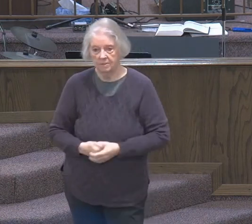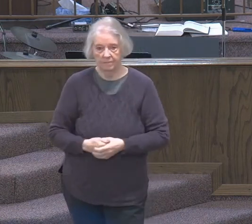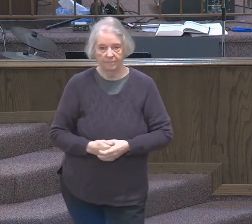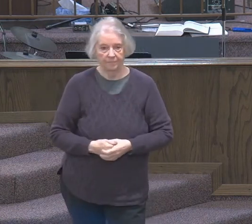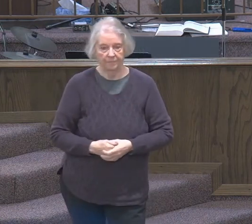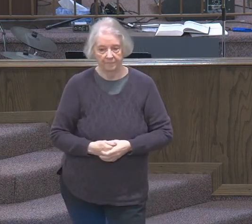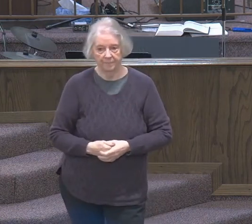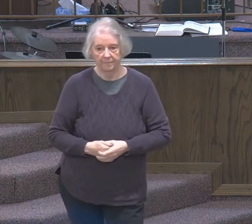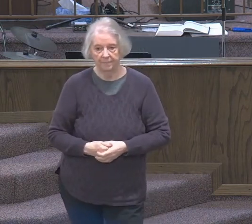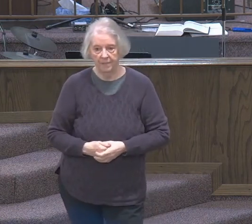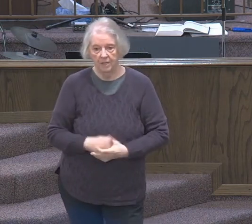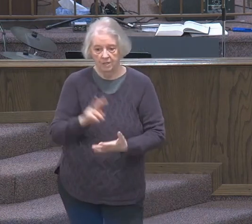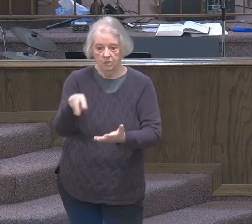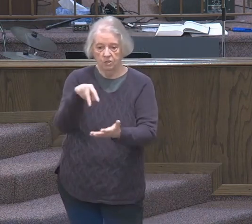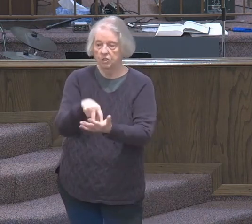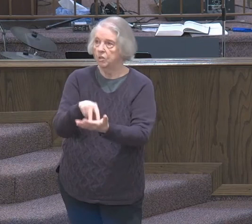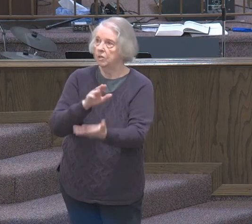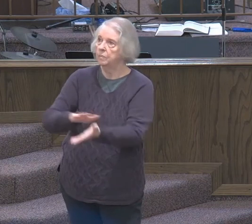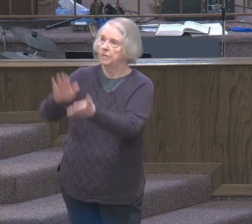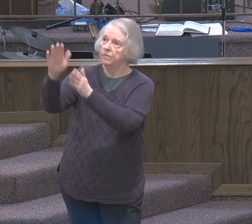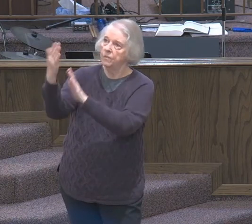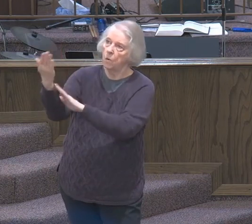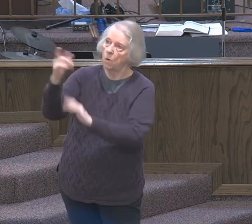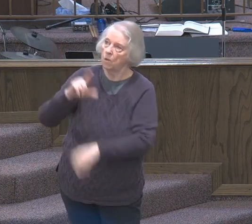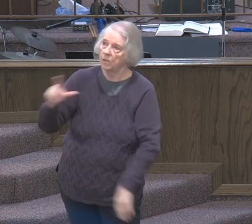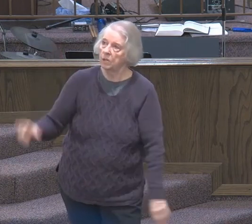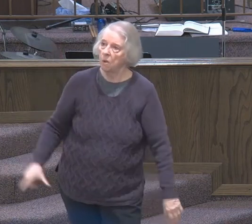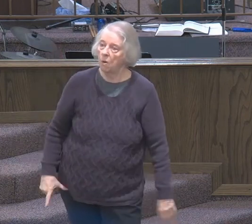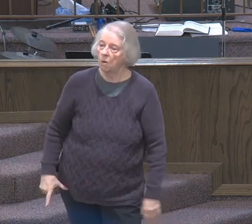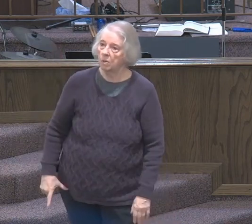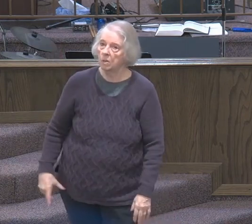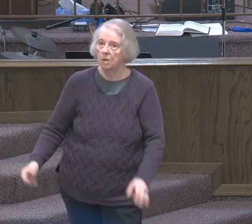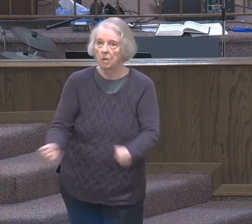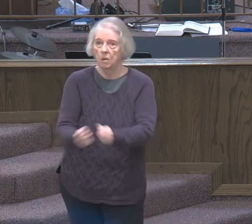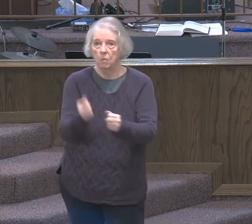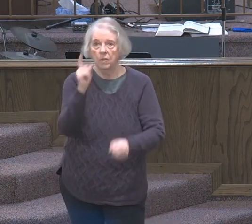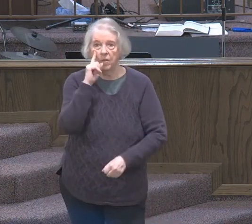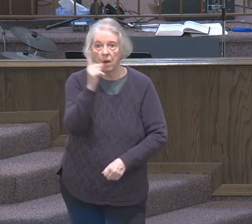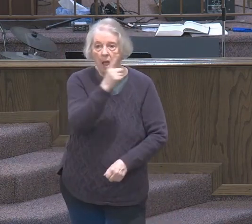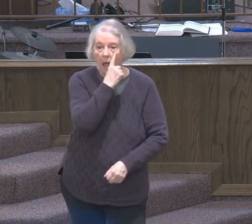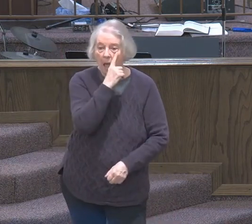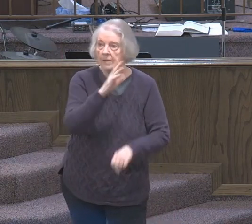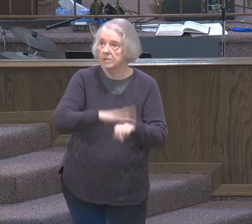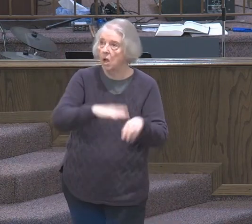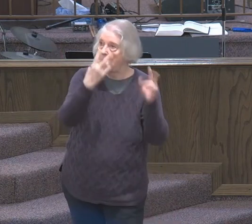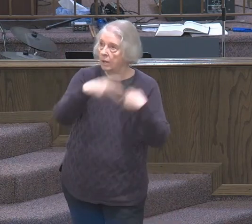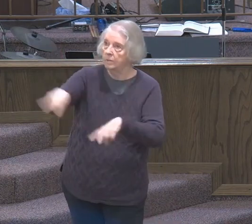Every age group, they stood before the Lord with their eyes on him. And let me tell